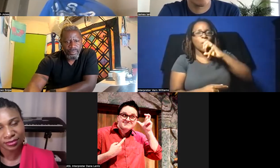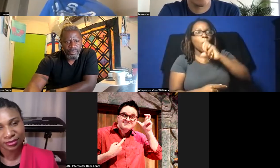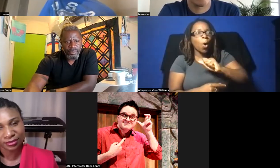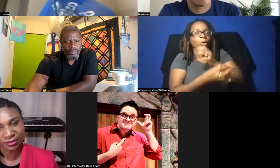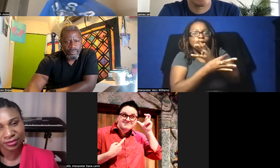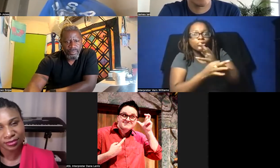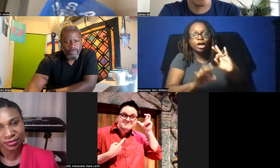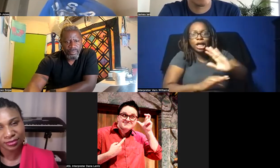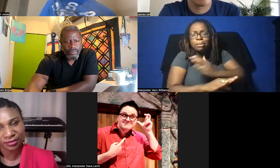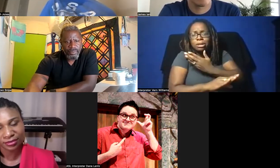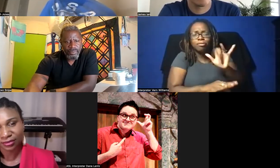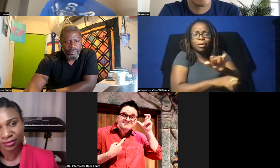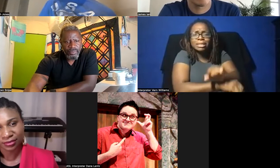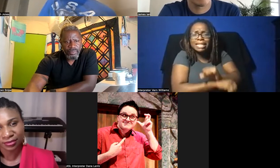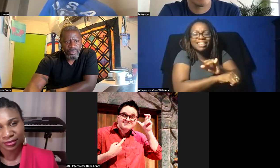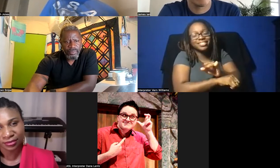were slave. That was a